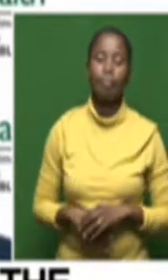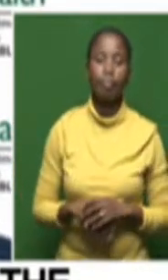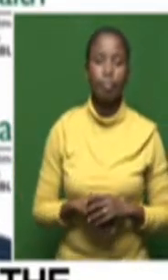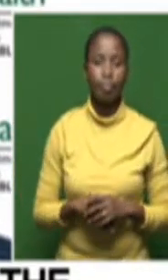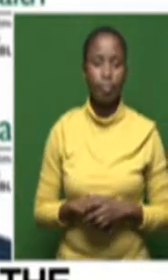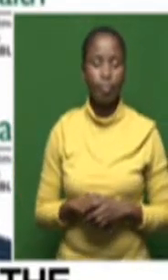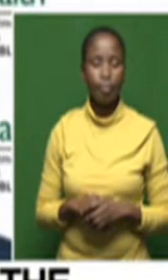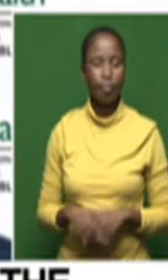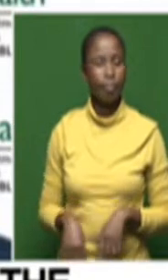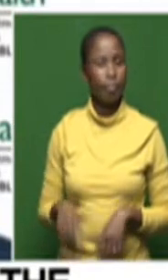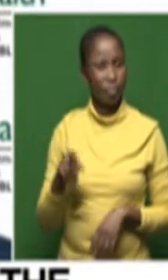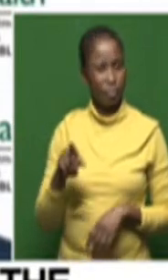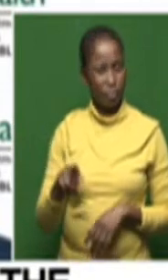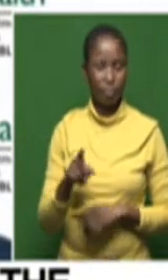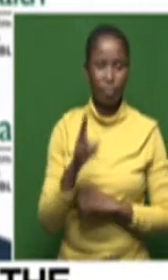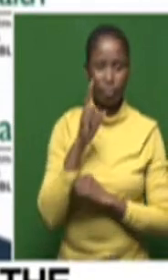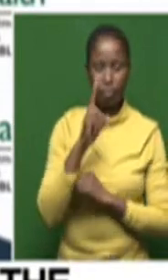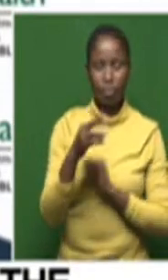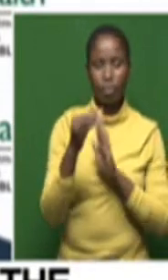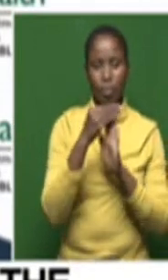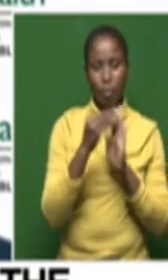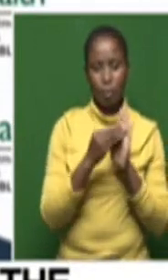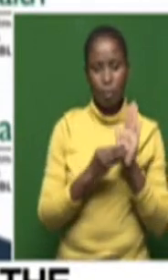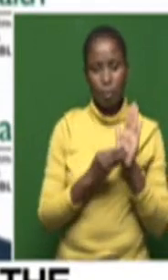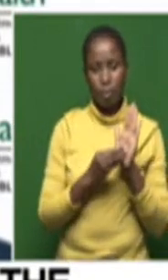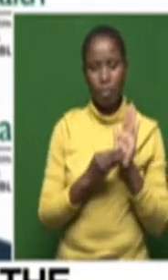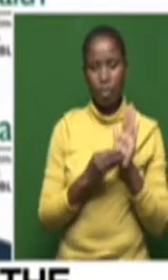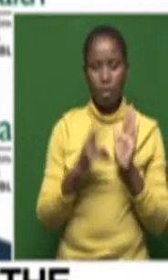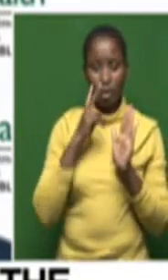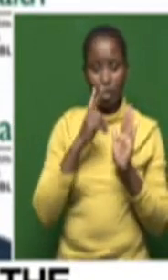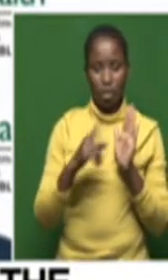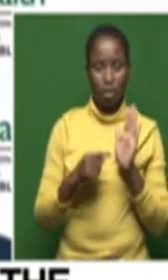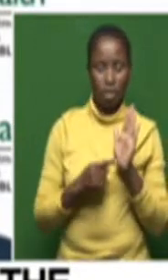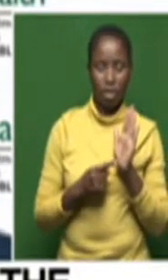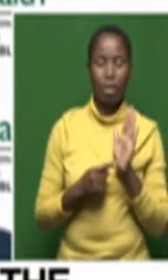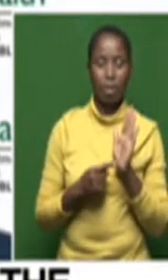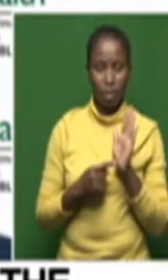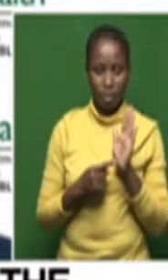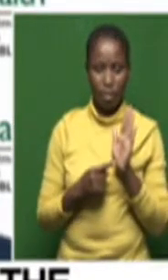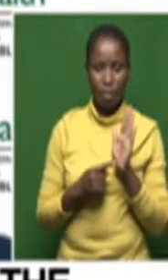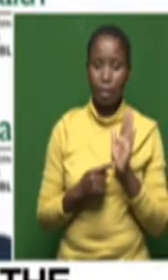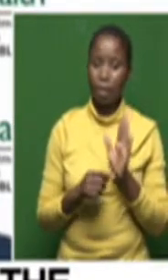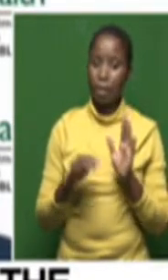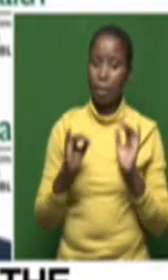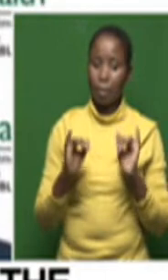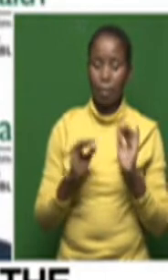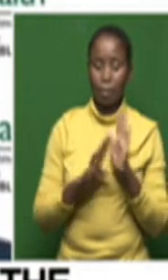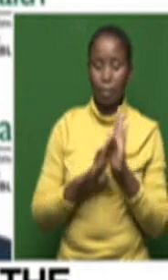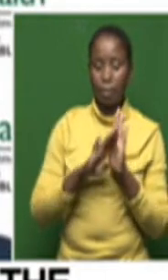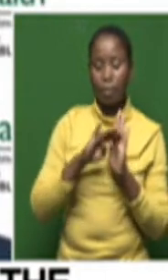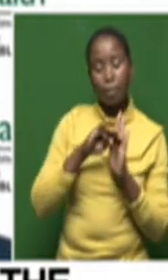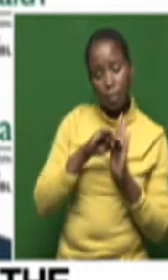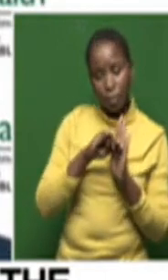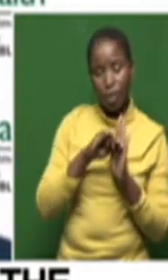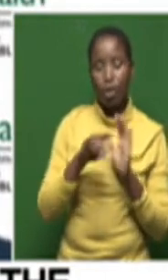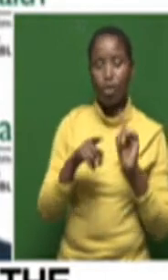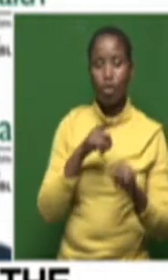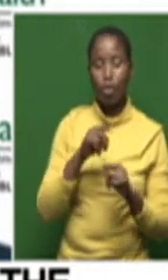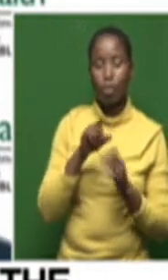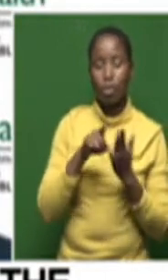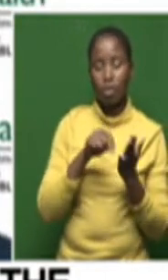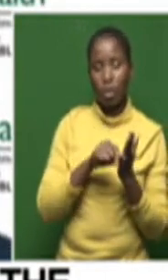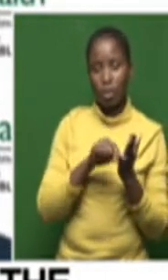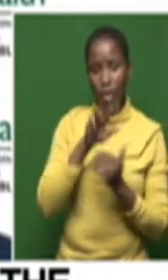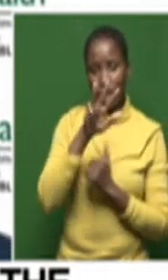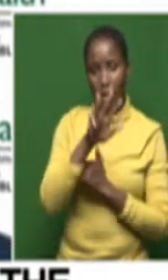had shown initially a steep downward trend since the 9th of July. However,